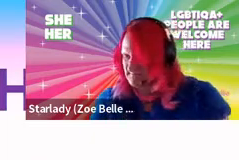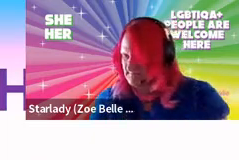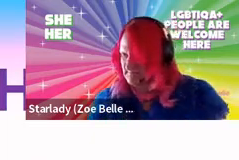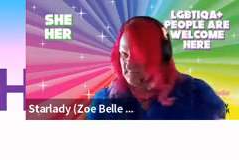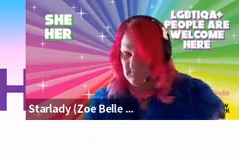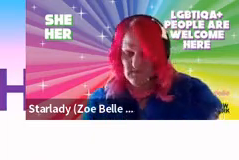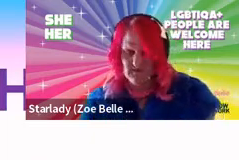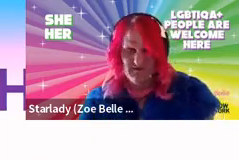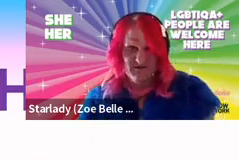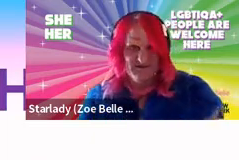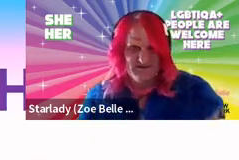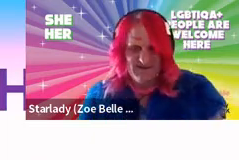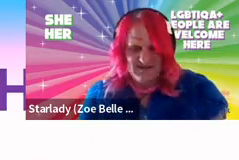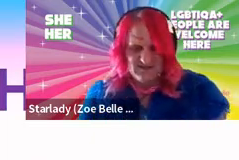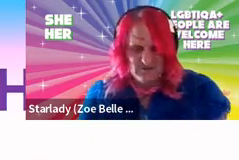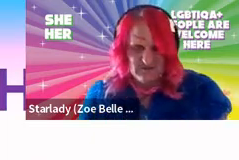broadly.